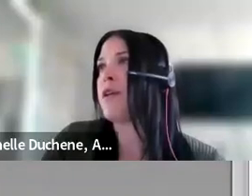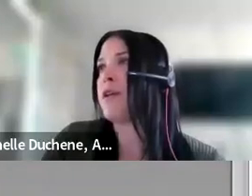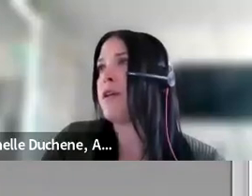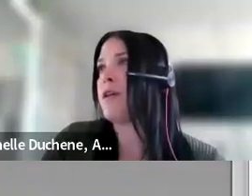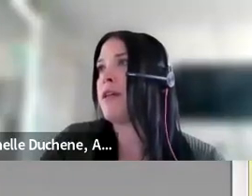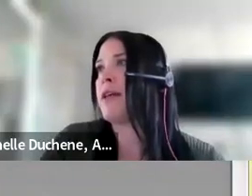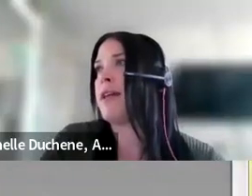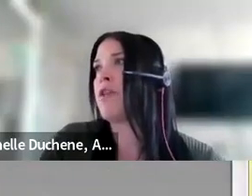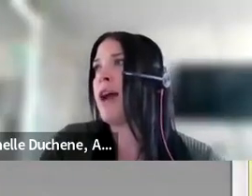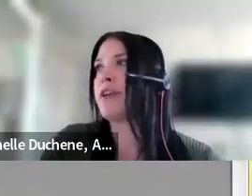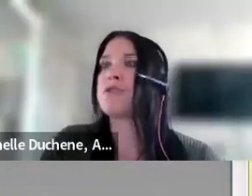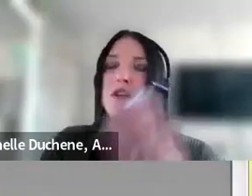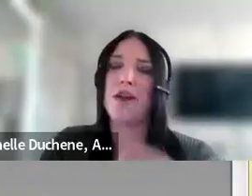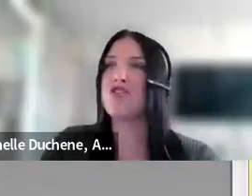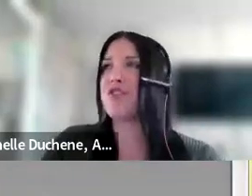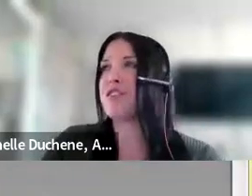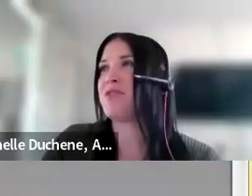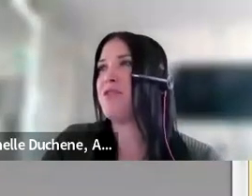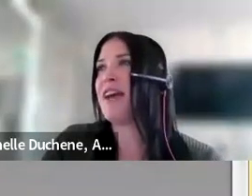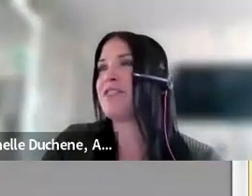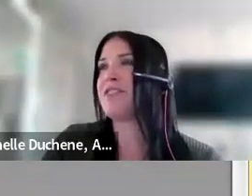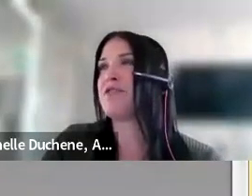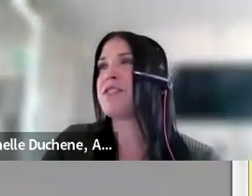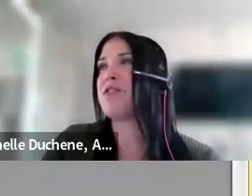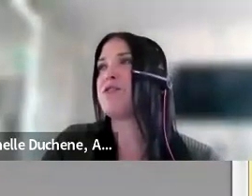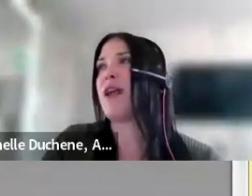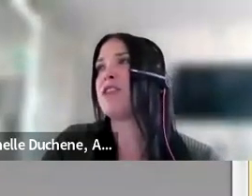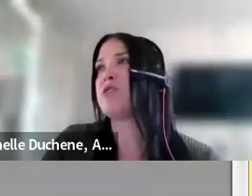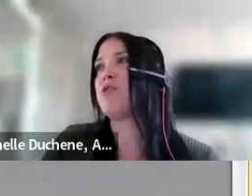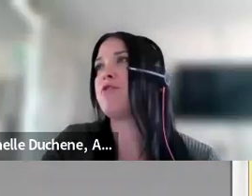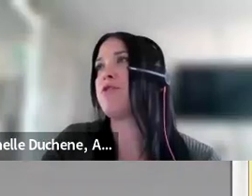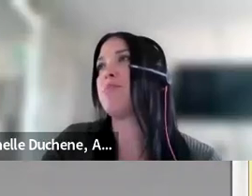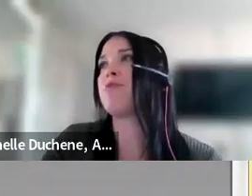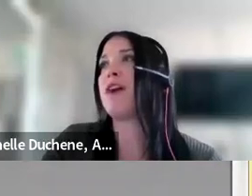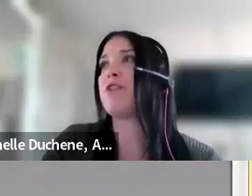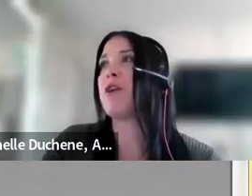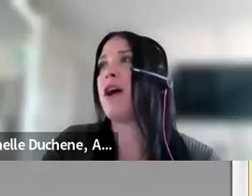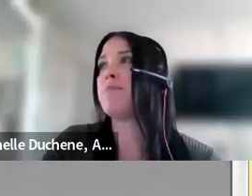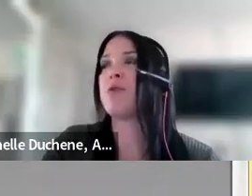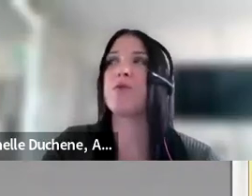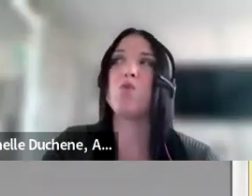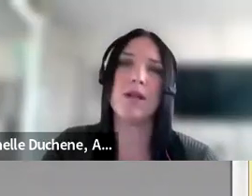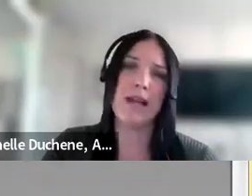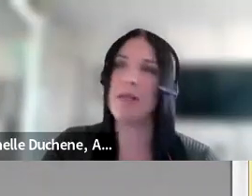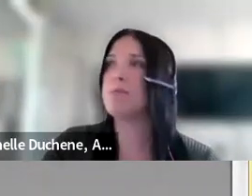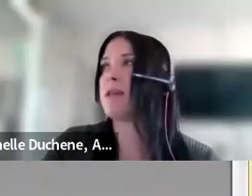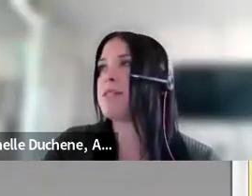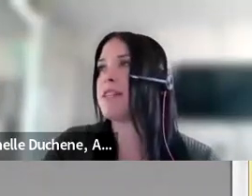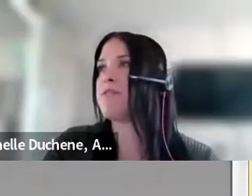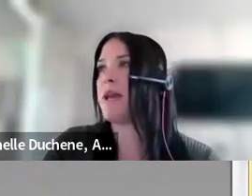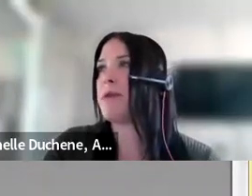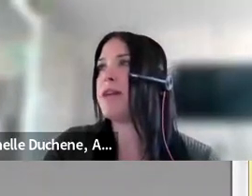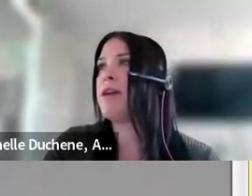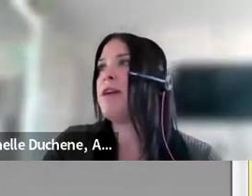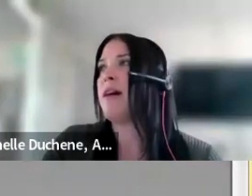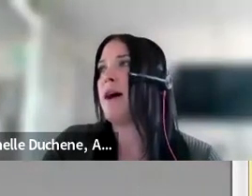over, and I'll kind of go slow and I'll share this with you guys. So the service codes that are eligible for the provider directory one-time lump sum